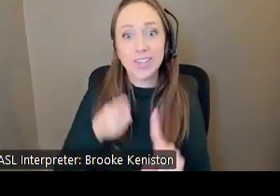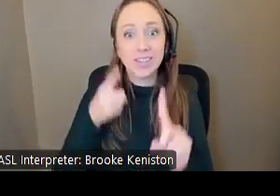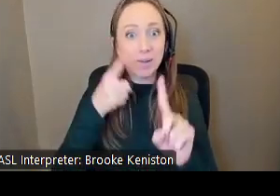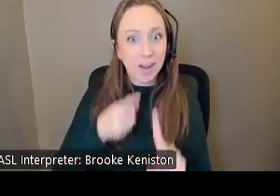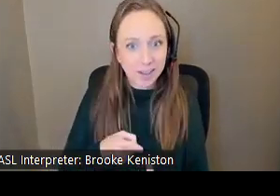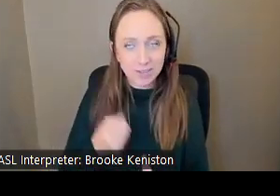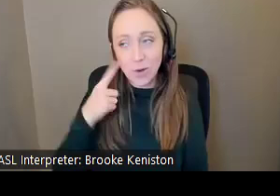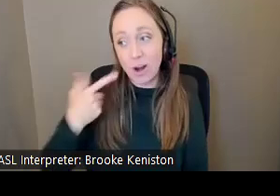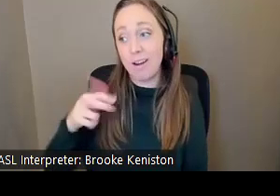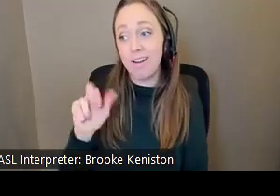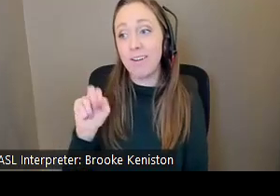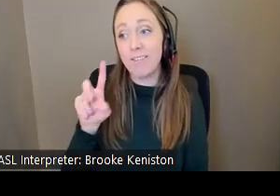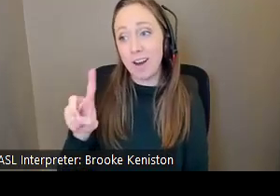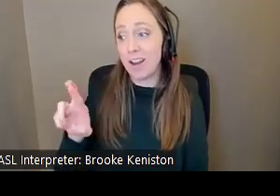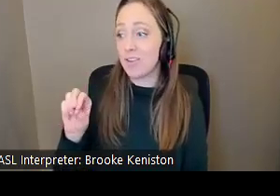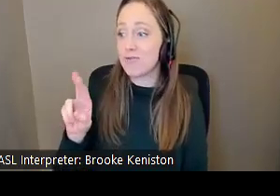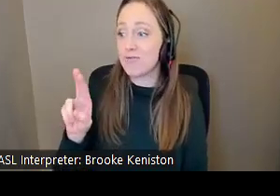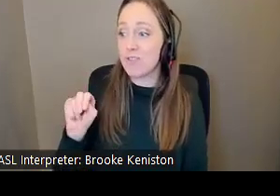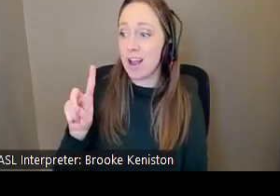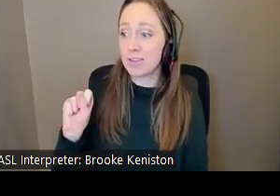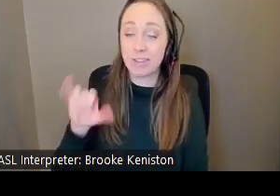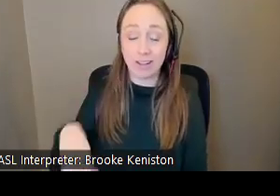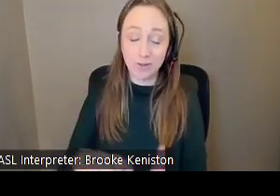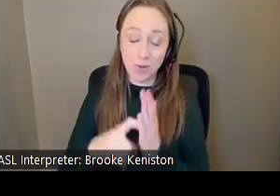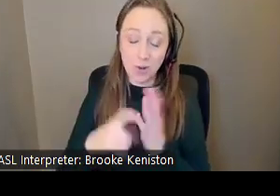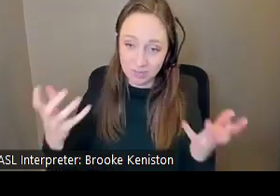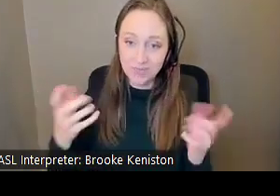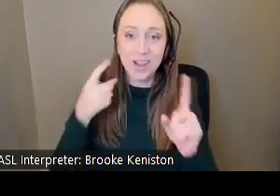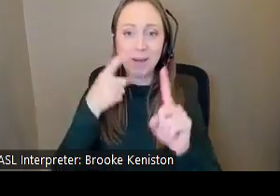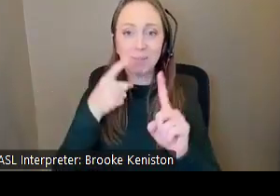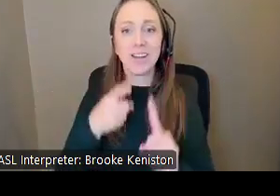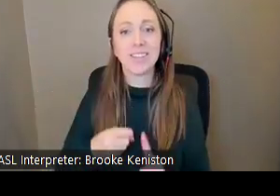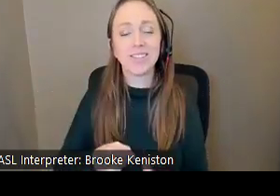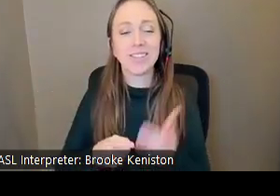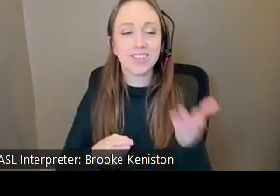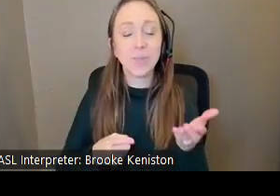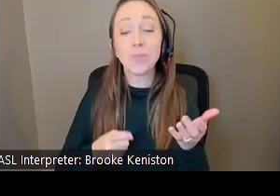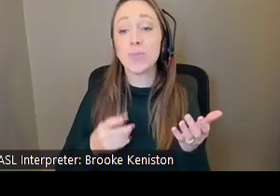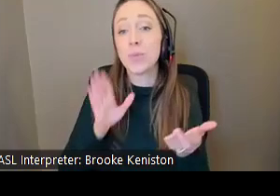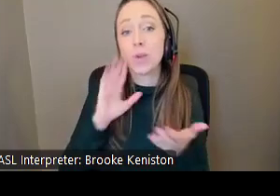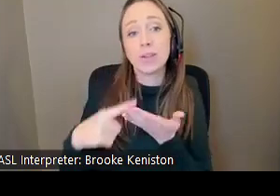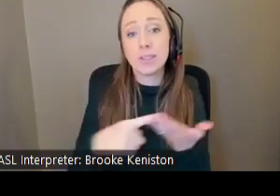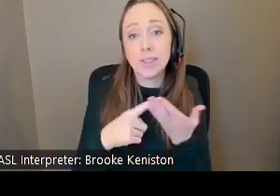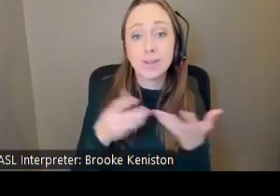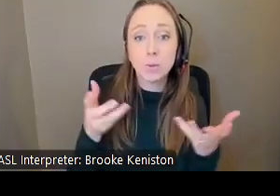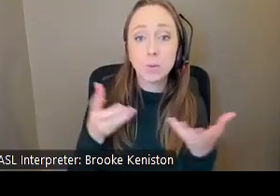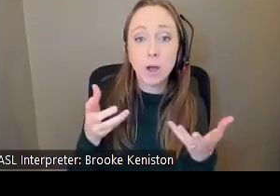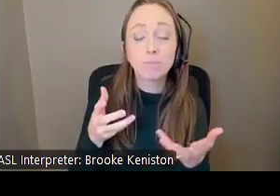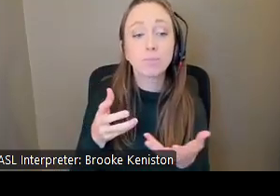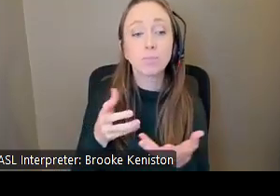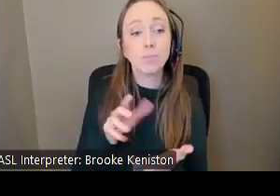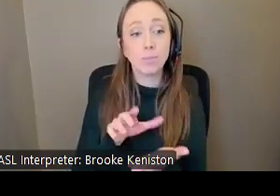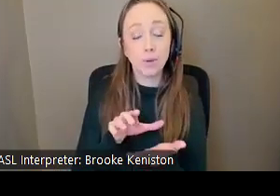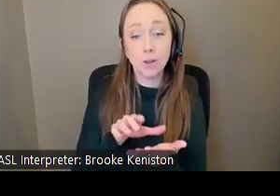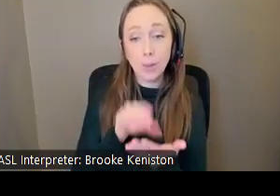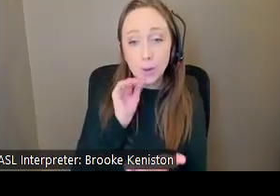objectives. And here are the few things that we'll go over today. So one is learning how to apply the eco-cycle